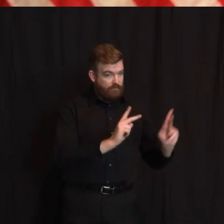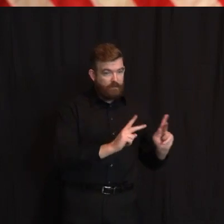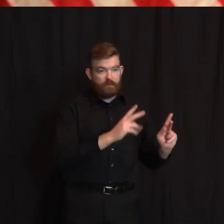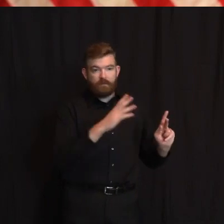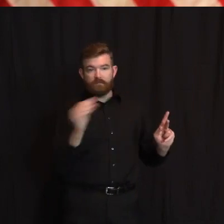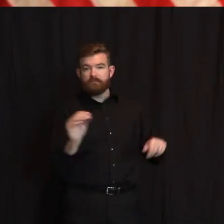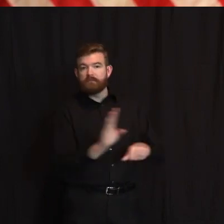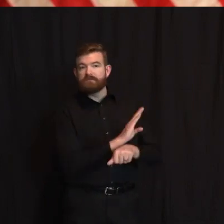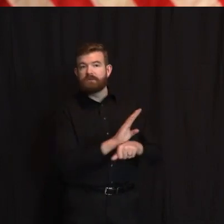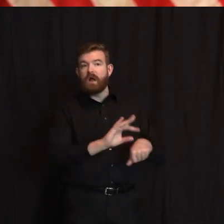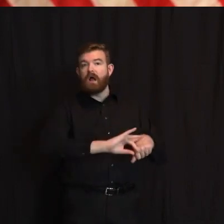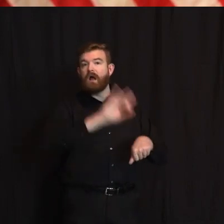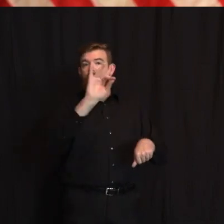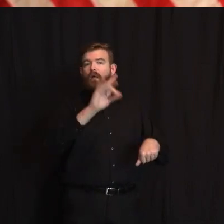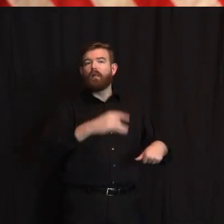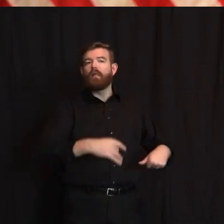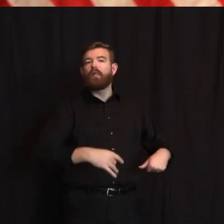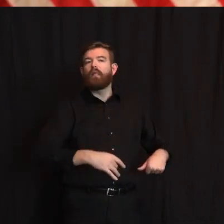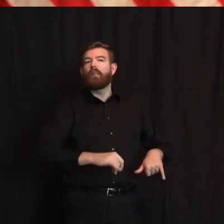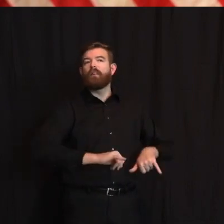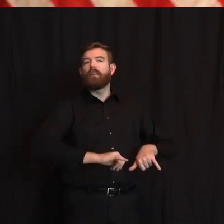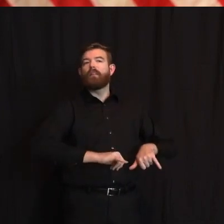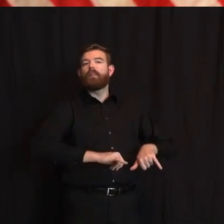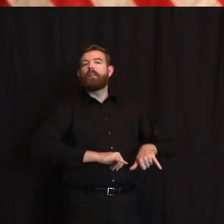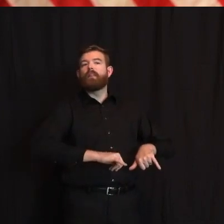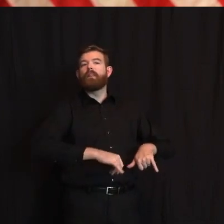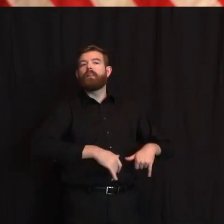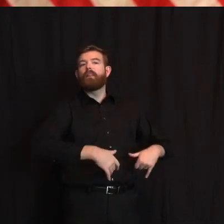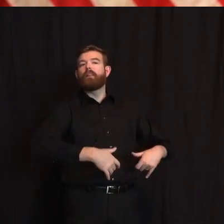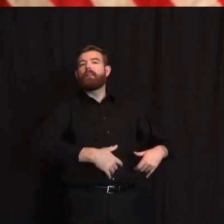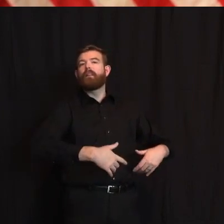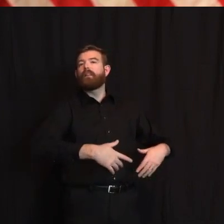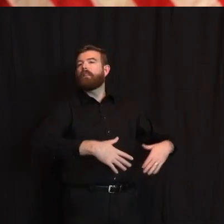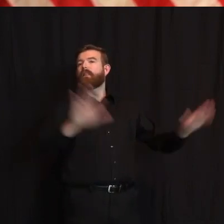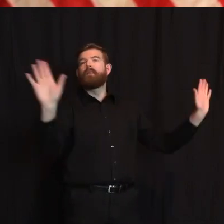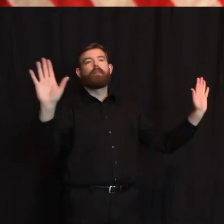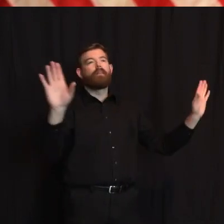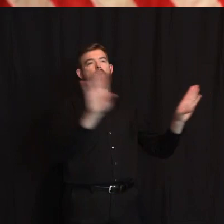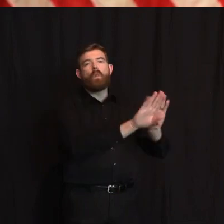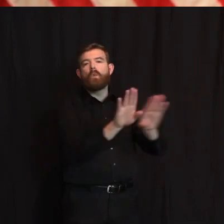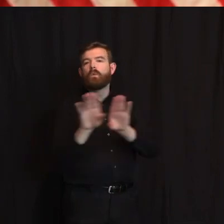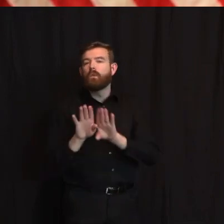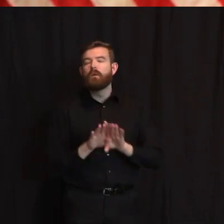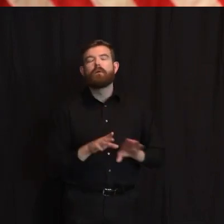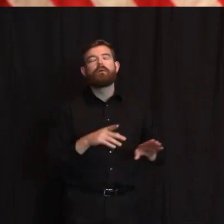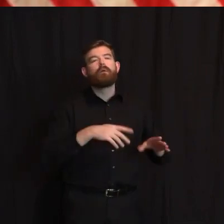you feel that comports with your executive orders. I